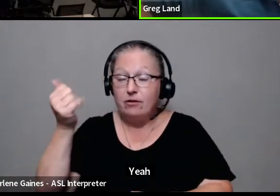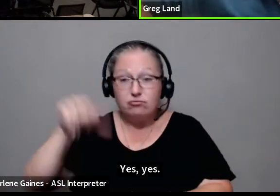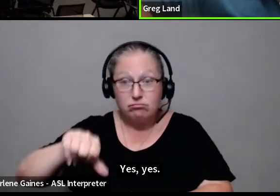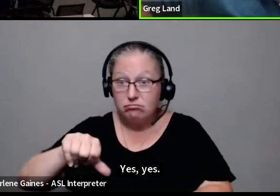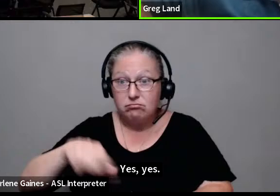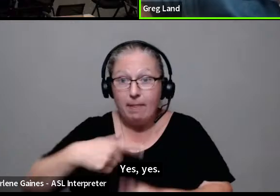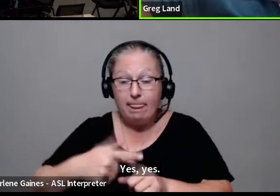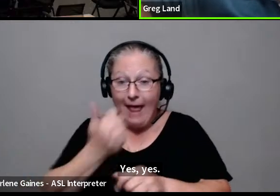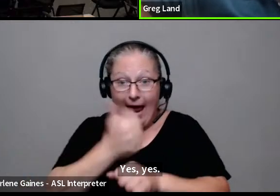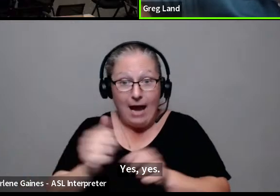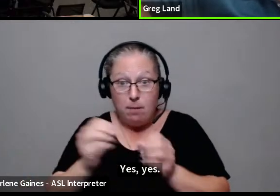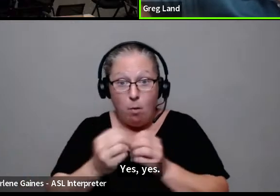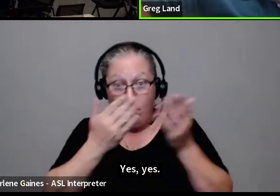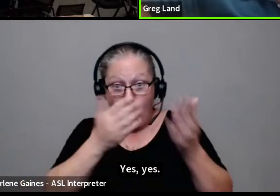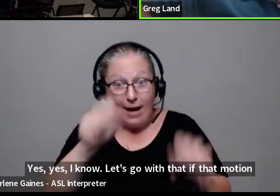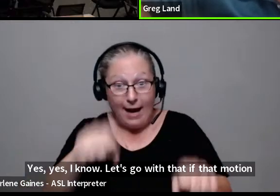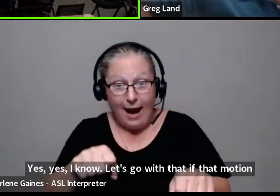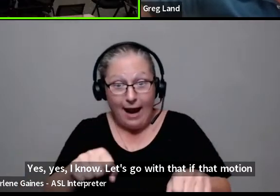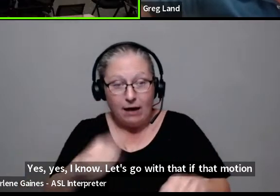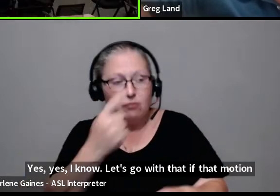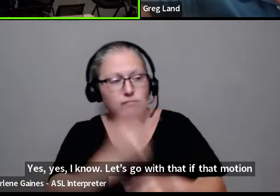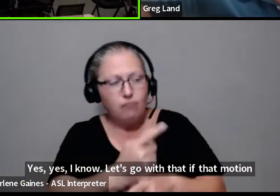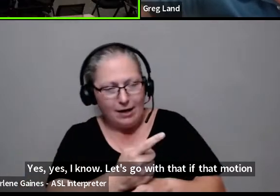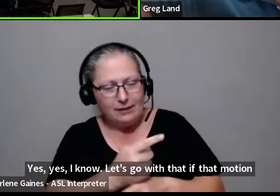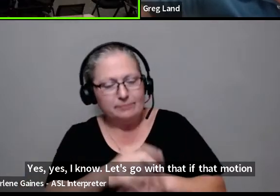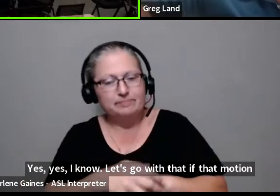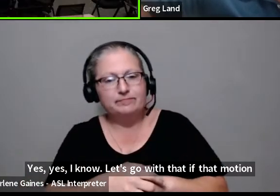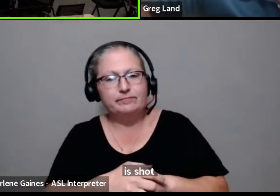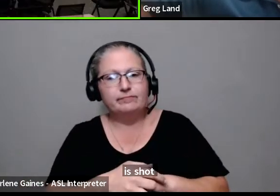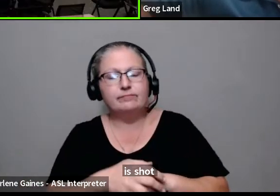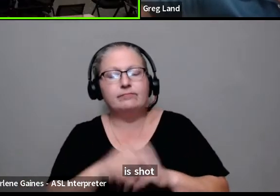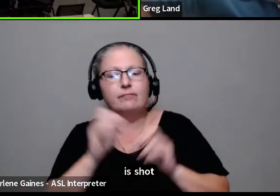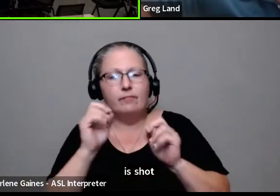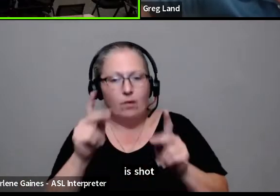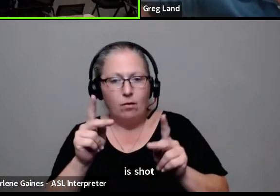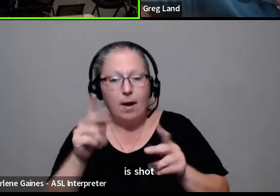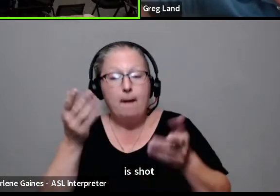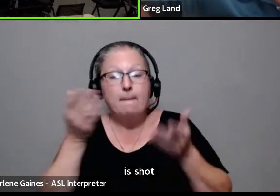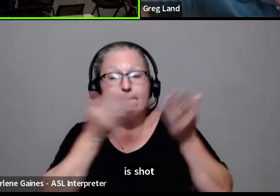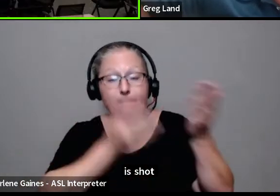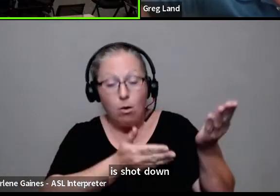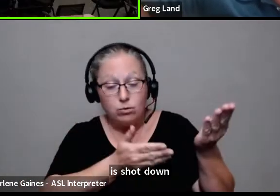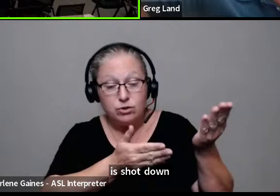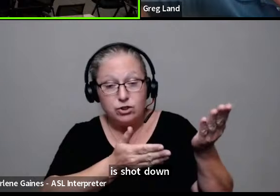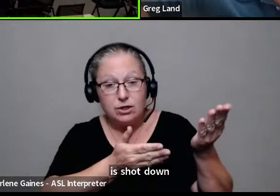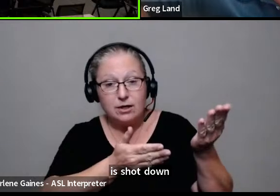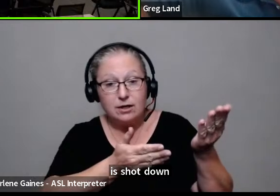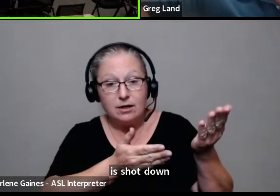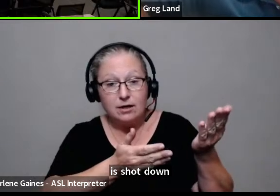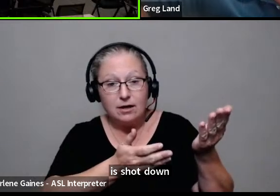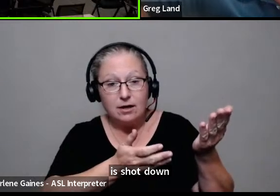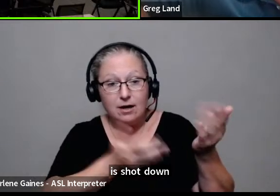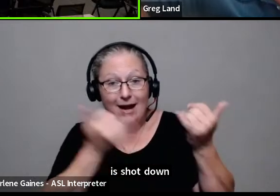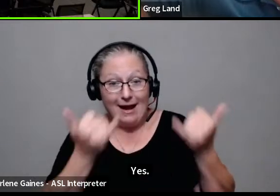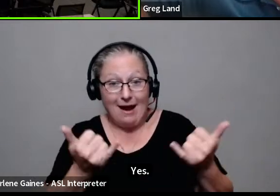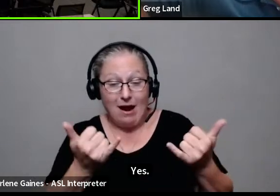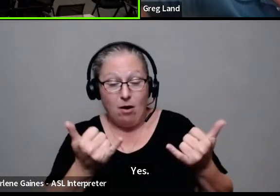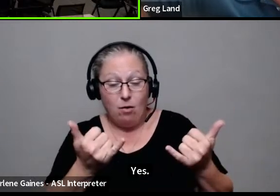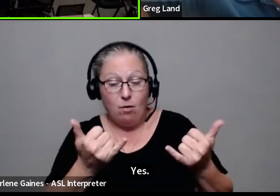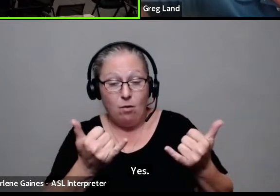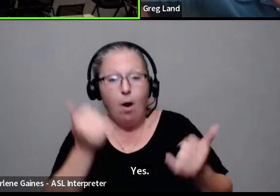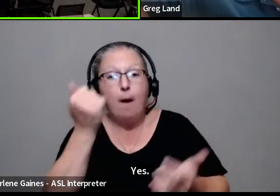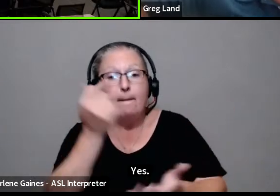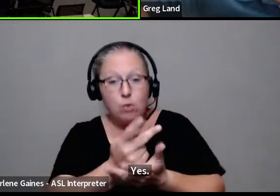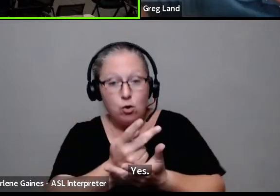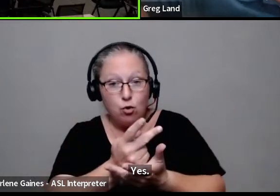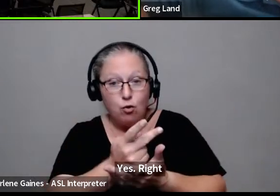new motion can be made, right? Correct. Okay, so the motion is to